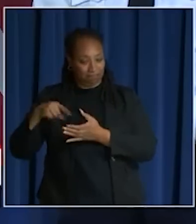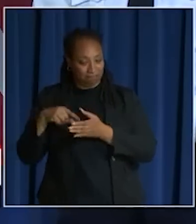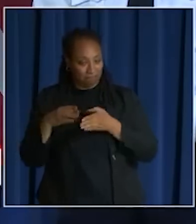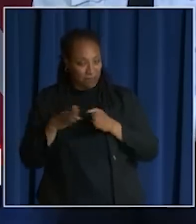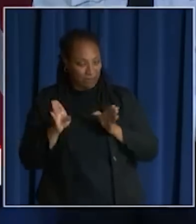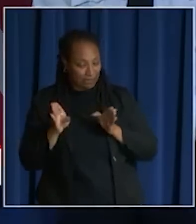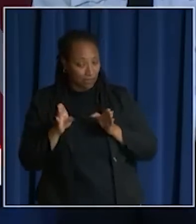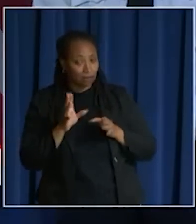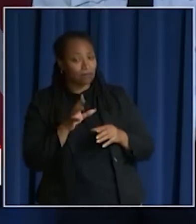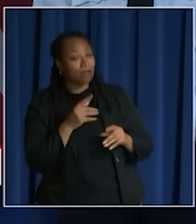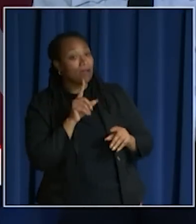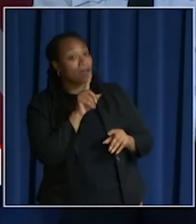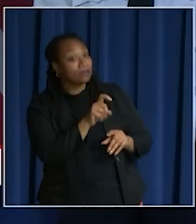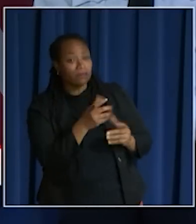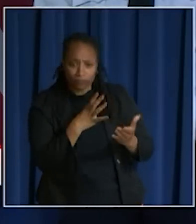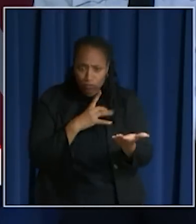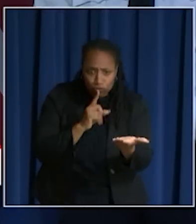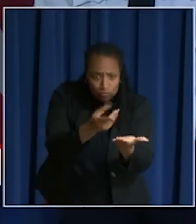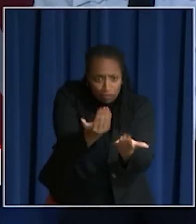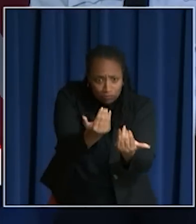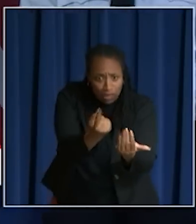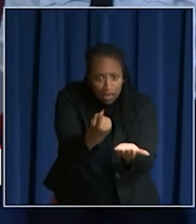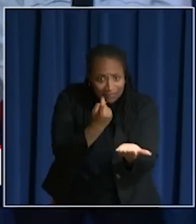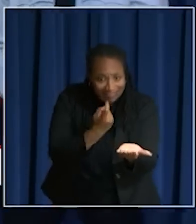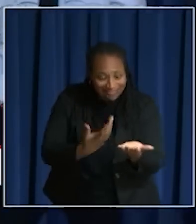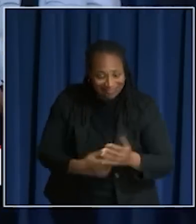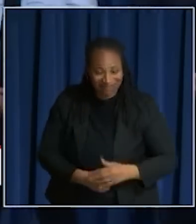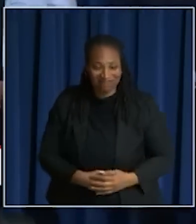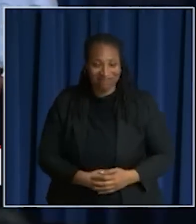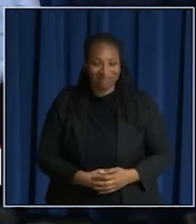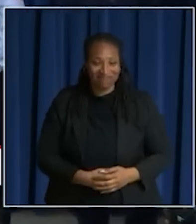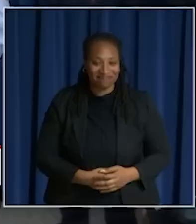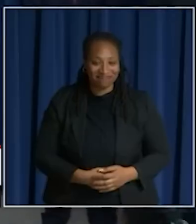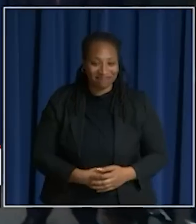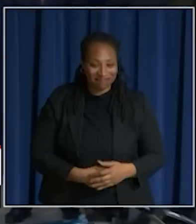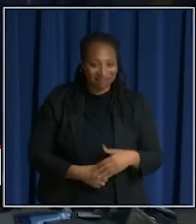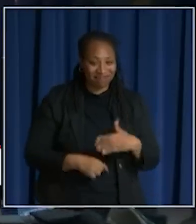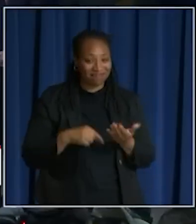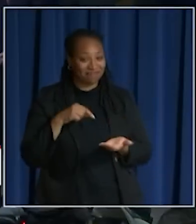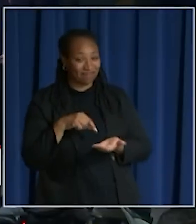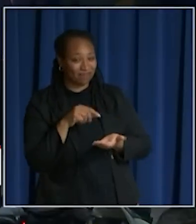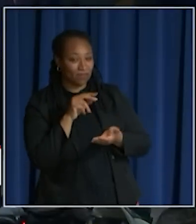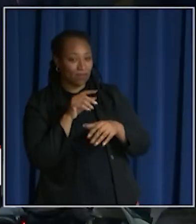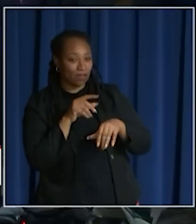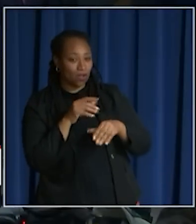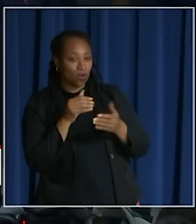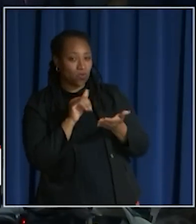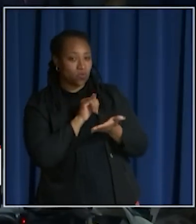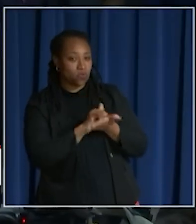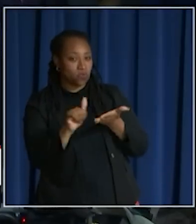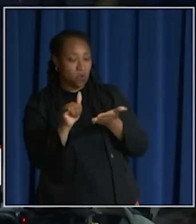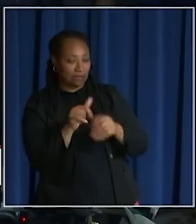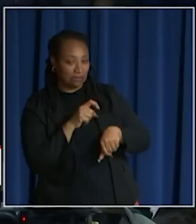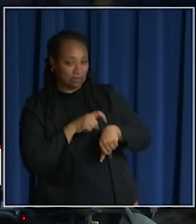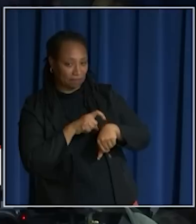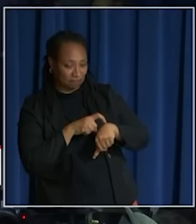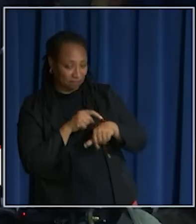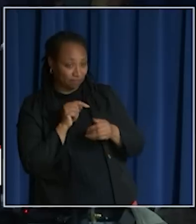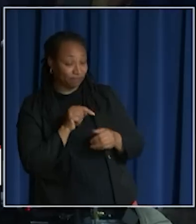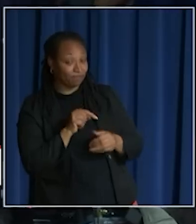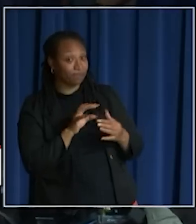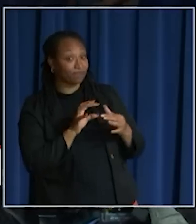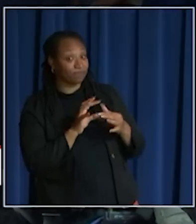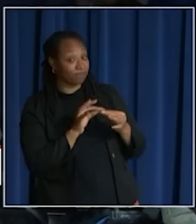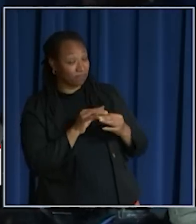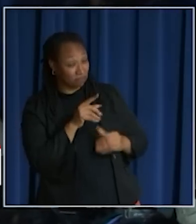yourself. Mayor Bowser, it's Campbell Robertson with the New York Times. Do you think this was inevitable, or do you think there are things that the city could have